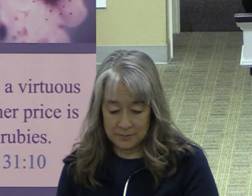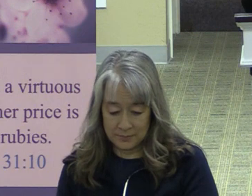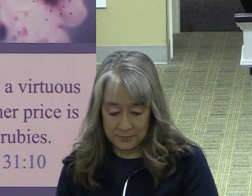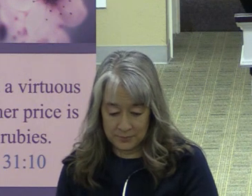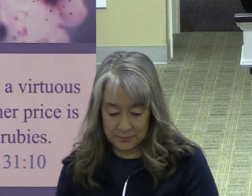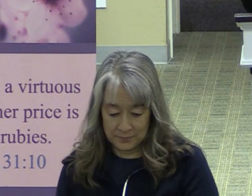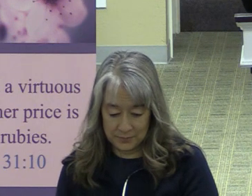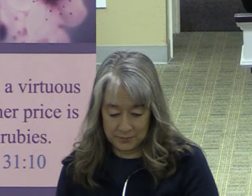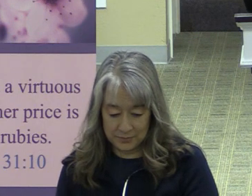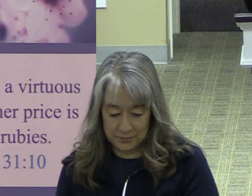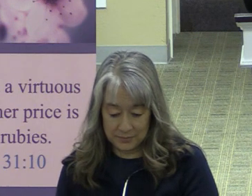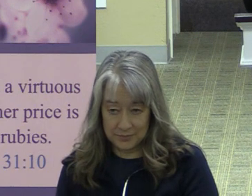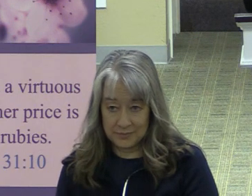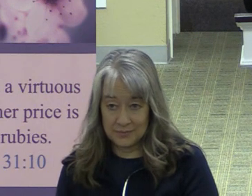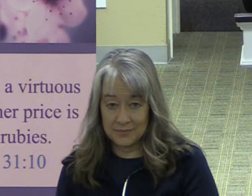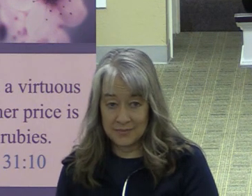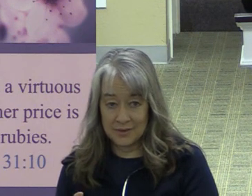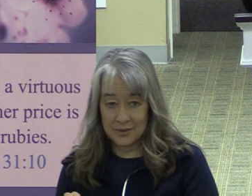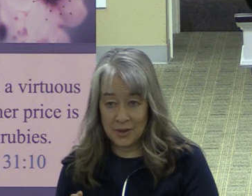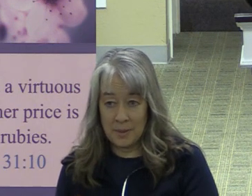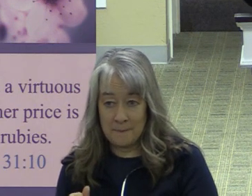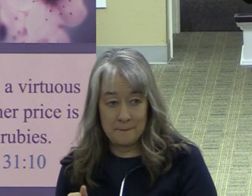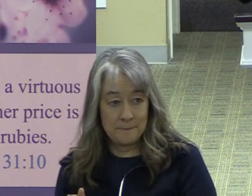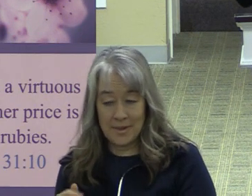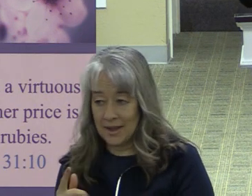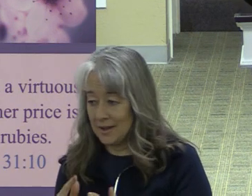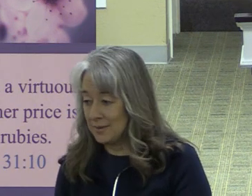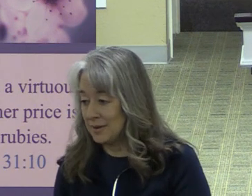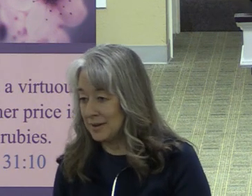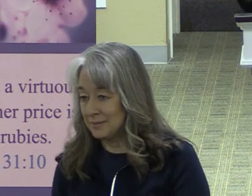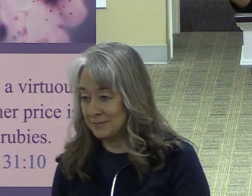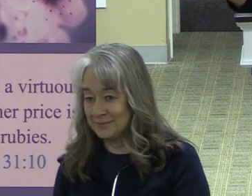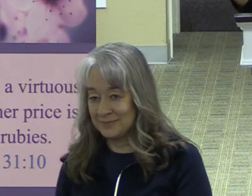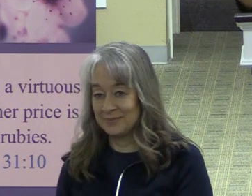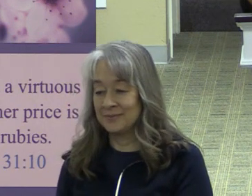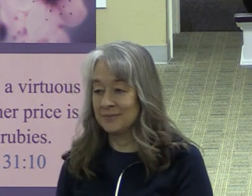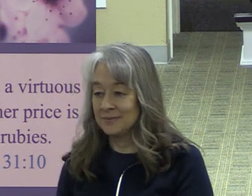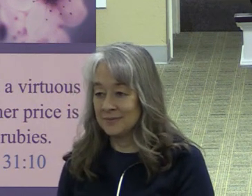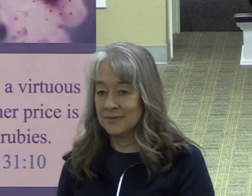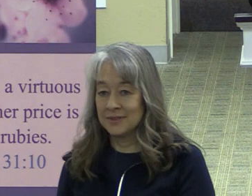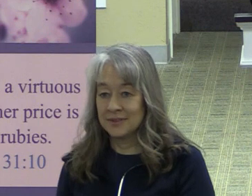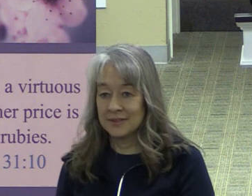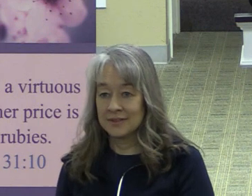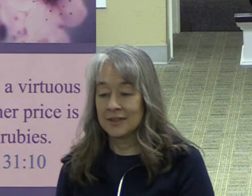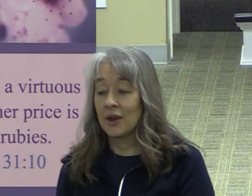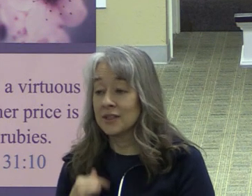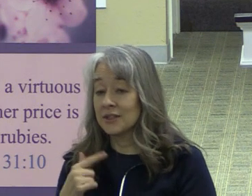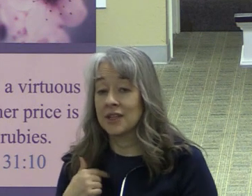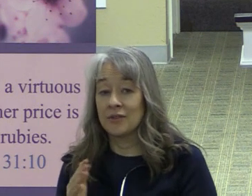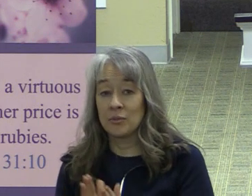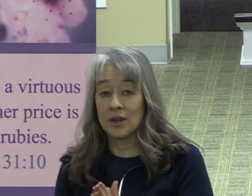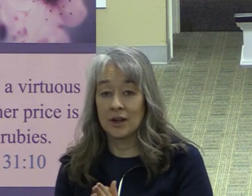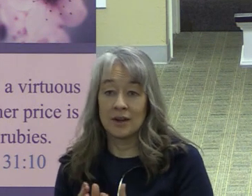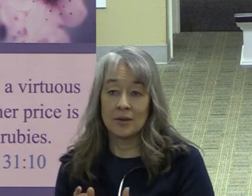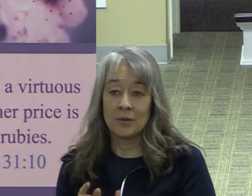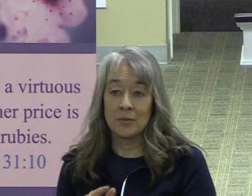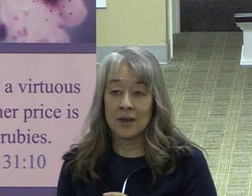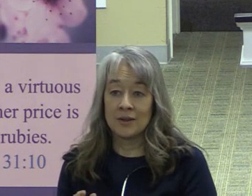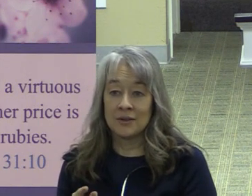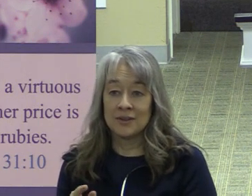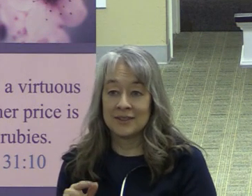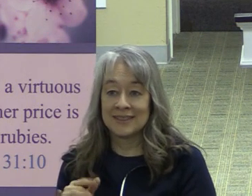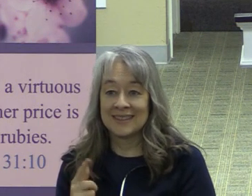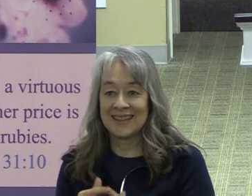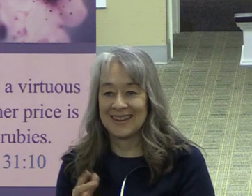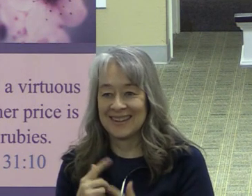righteousness. Okay, Rebecca, come on up. Oh, I said I was going to have a word of prayer, but we'll